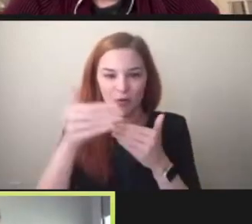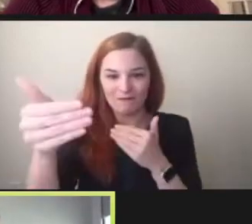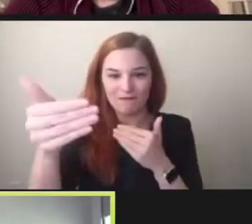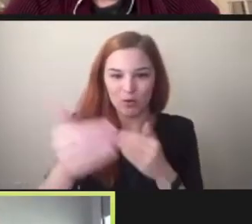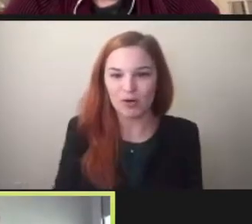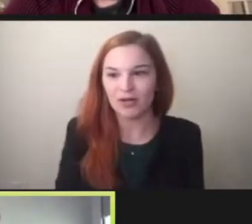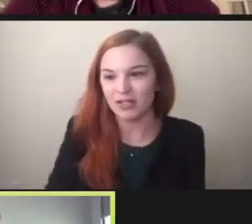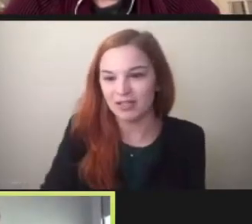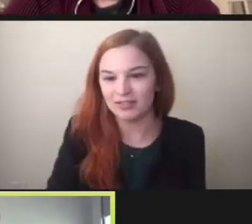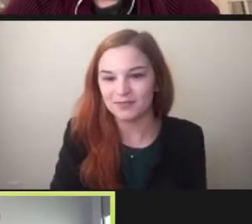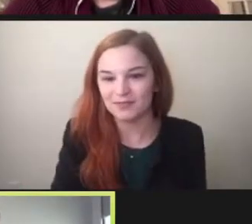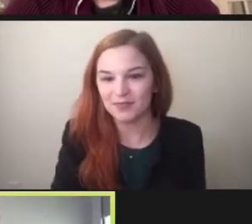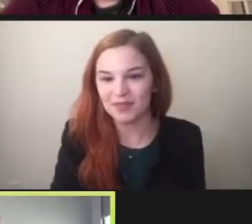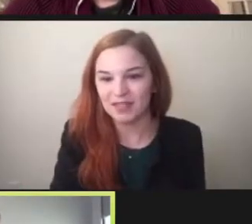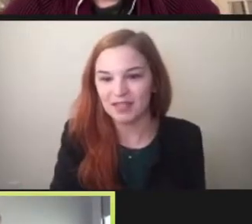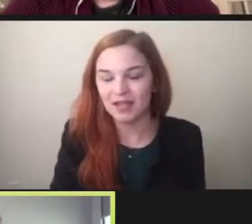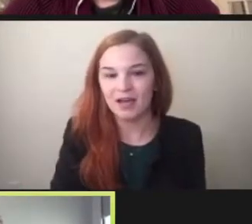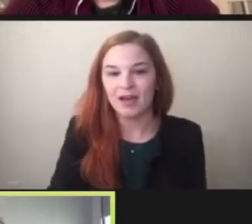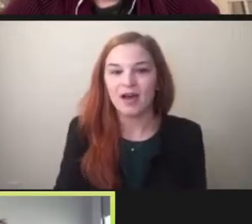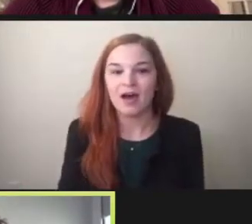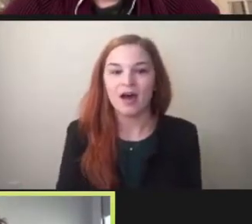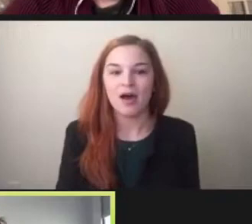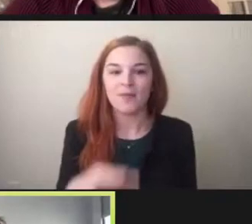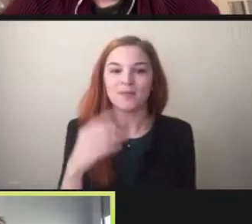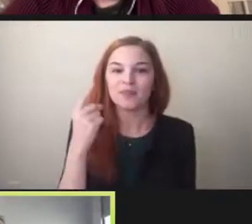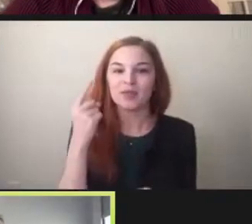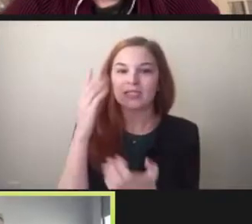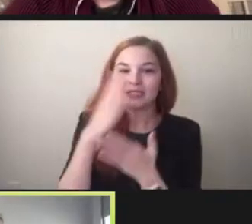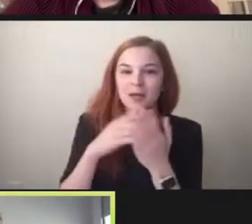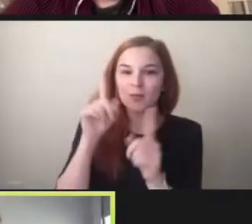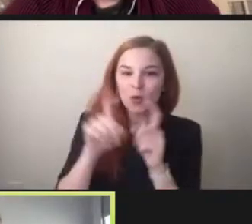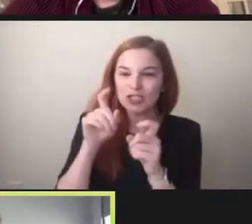on opportunities and changing the field going forward.